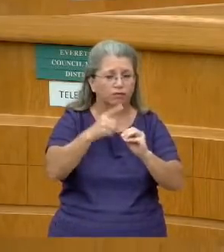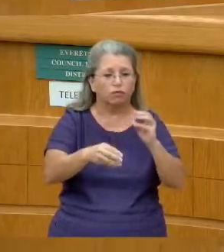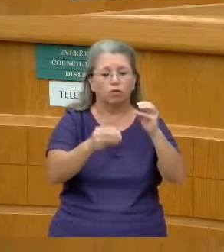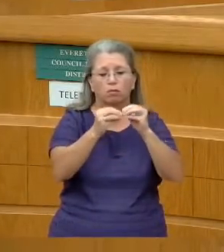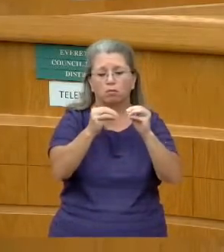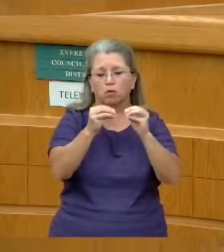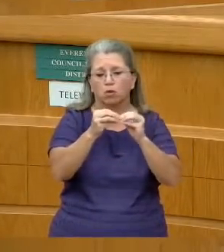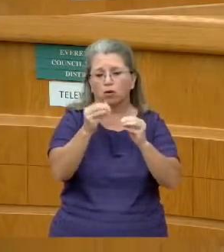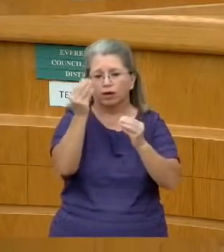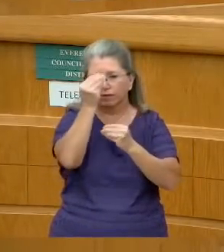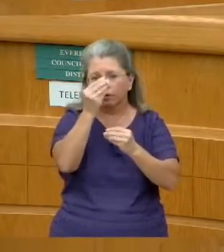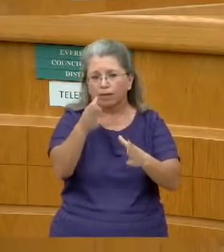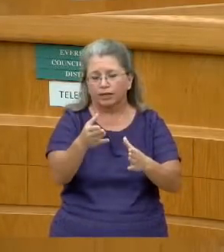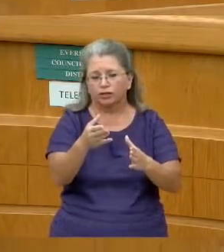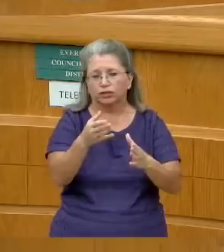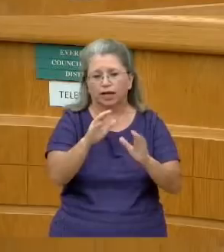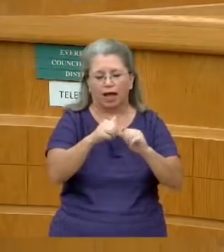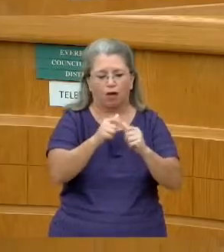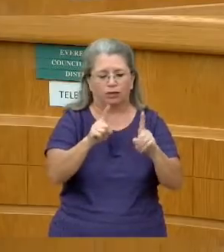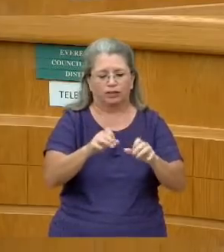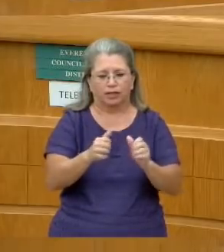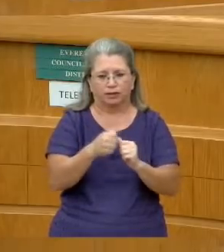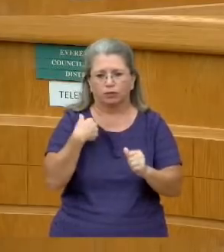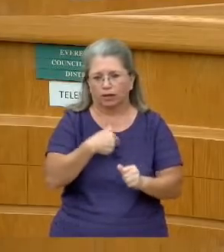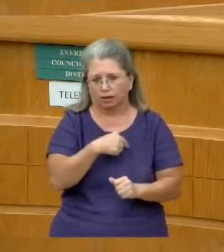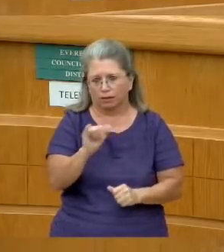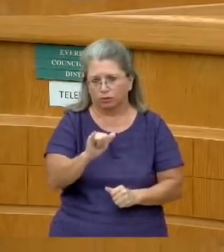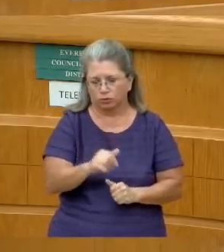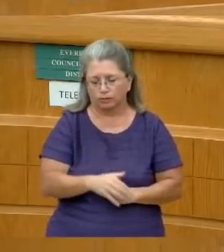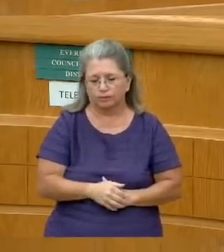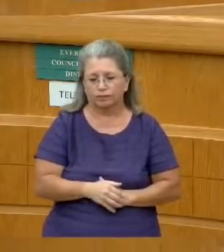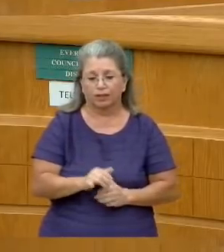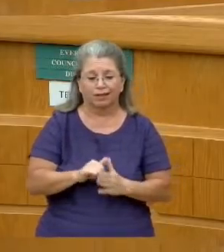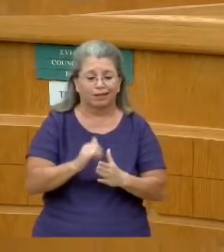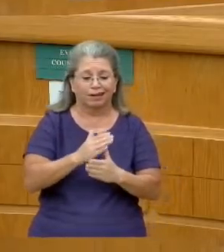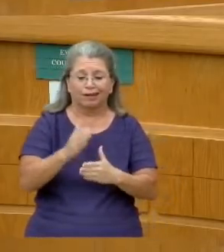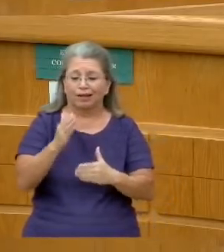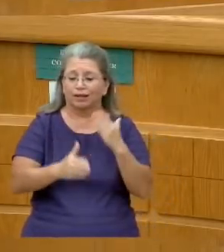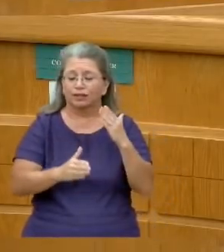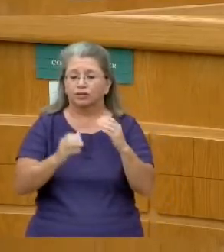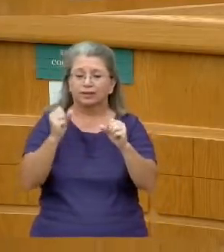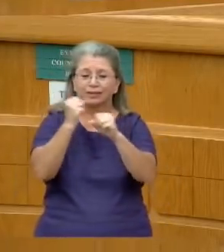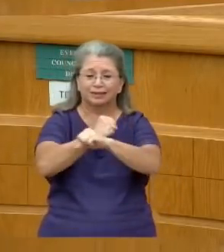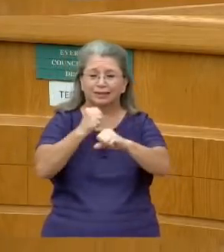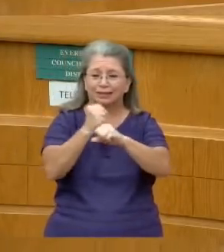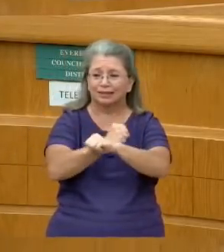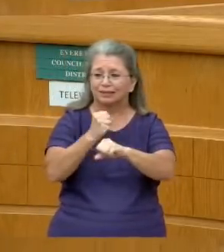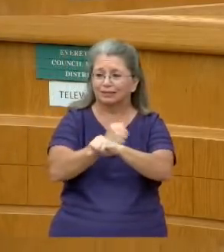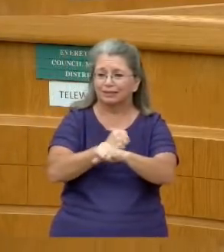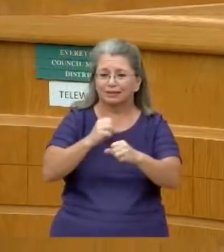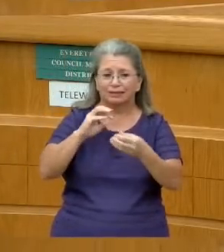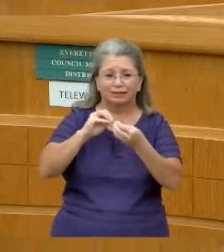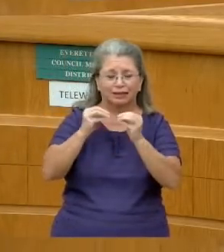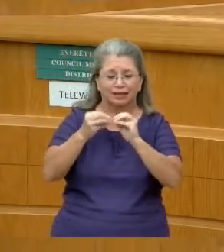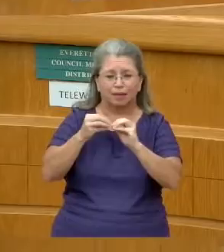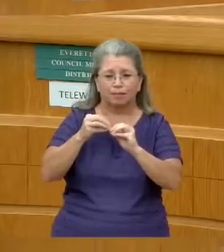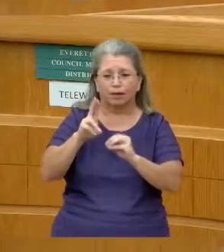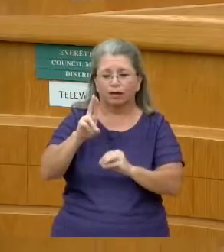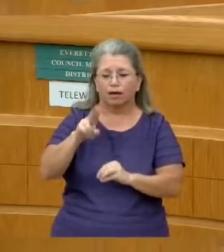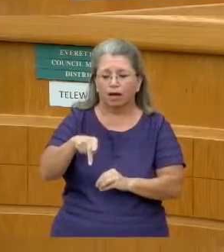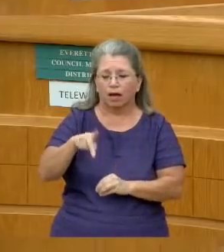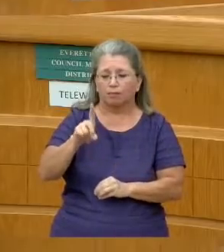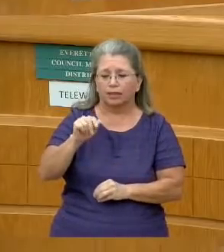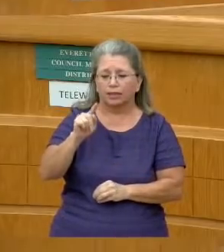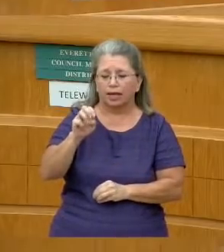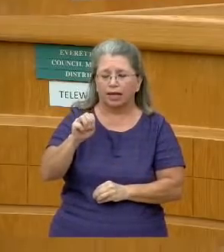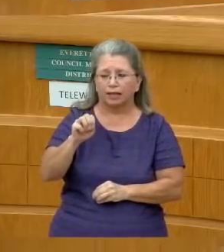with us as well. Okay, so that concludes kind of a statistical update for today. We're going to have Annette